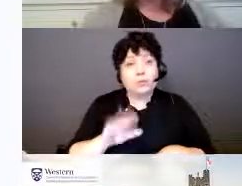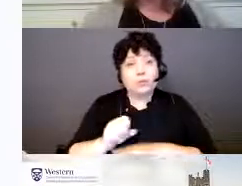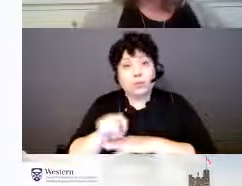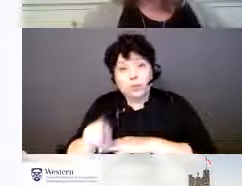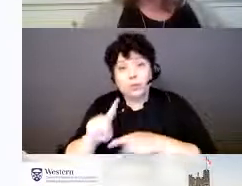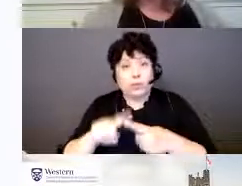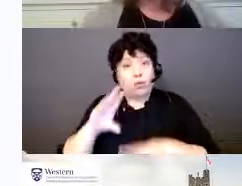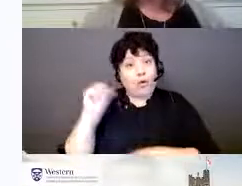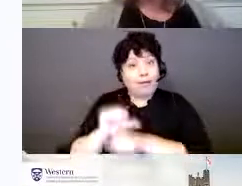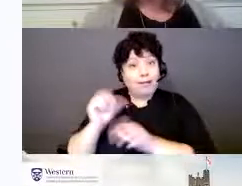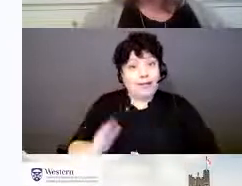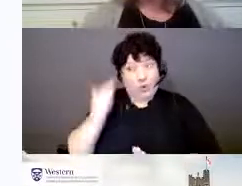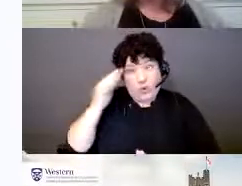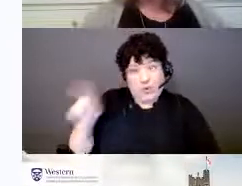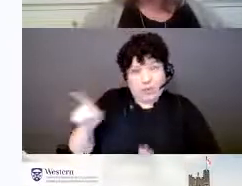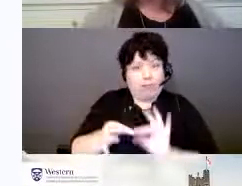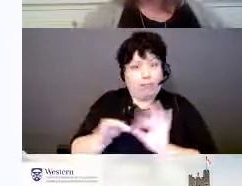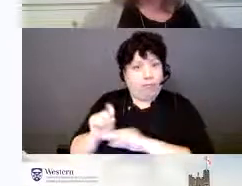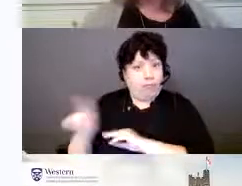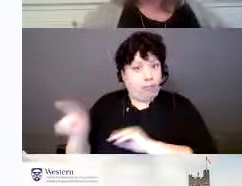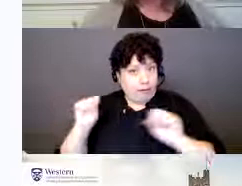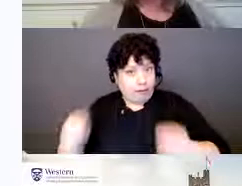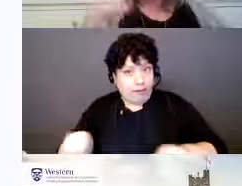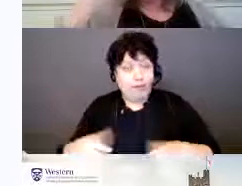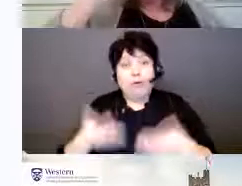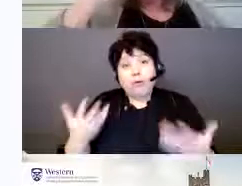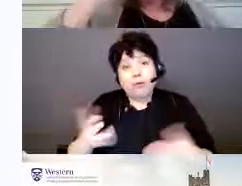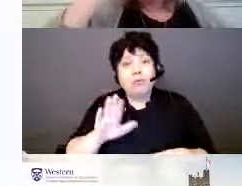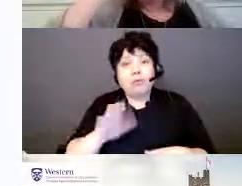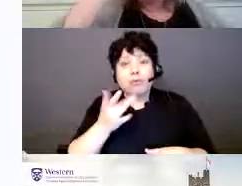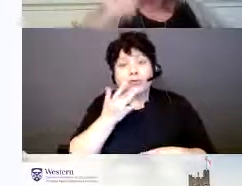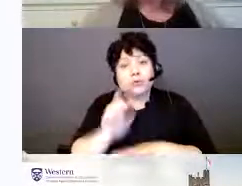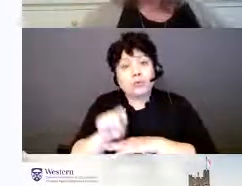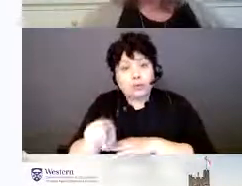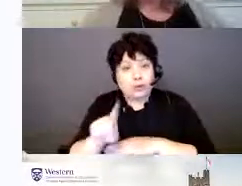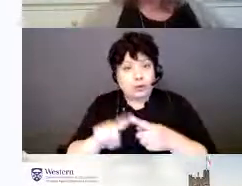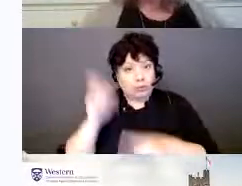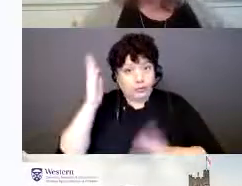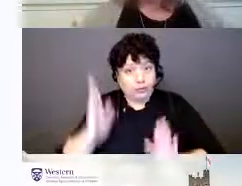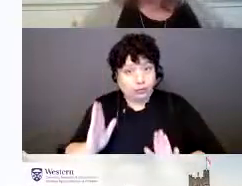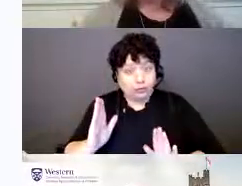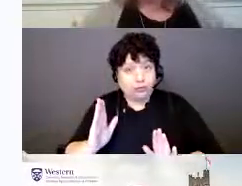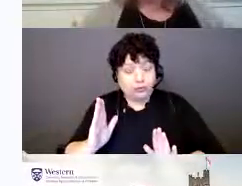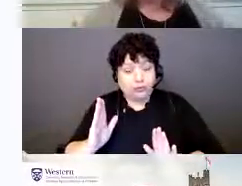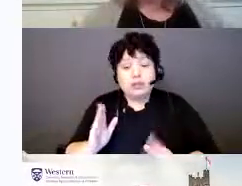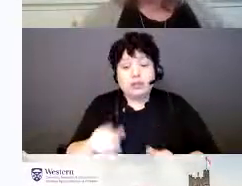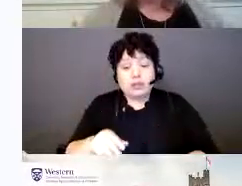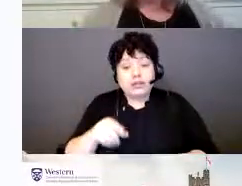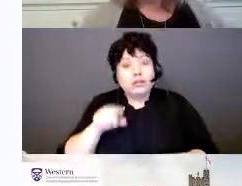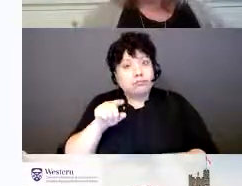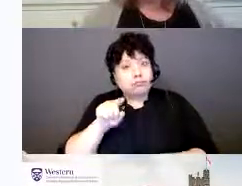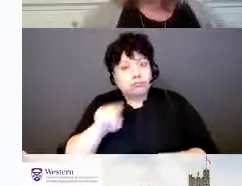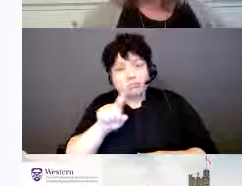see somebody online, or if you have a comment about something that the presenters are saying today. If you have a